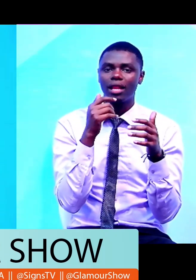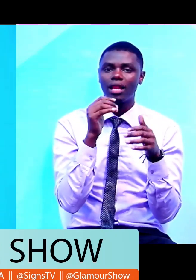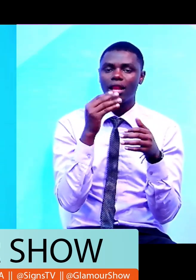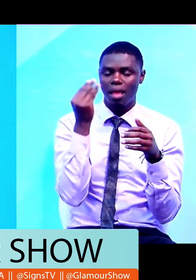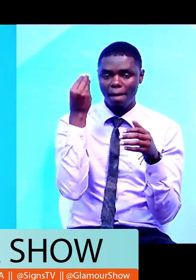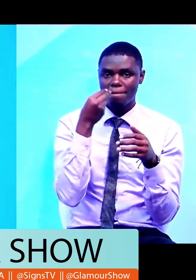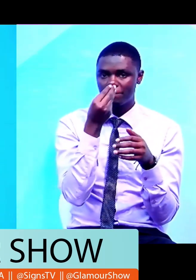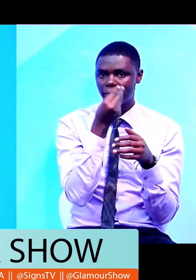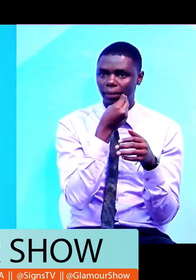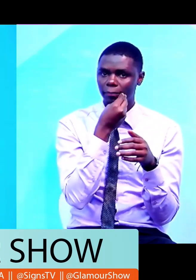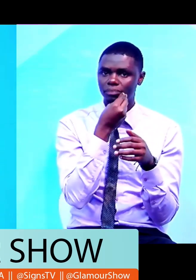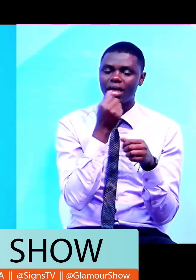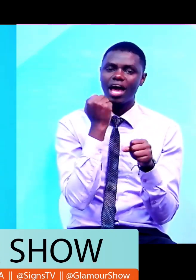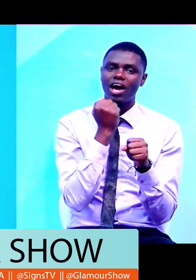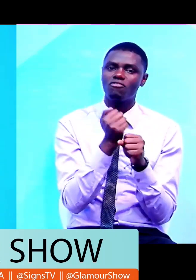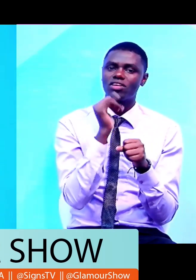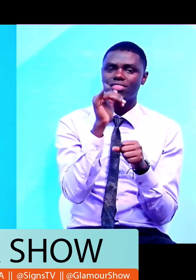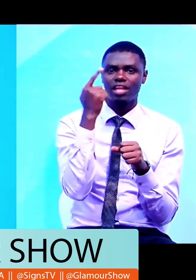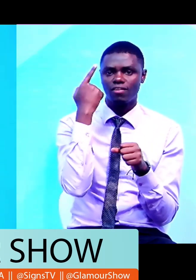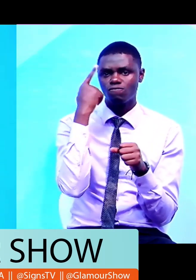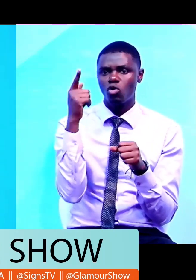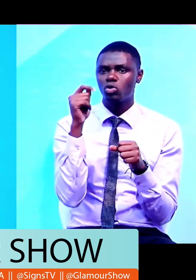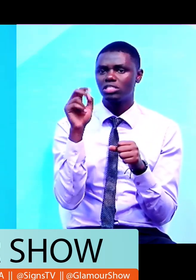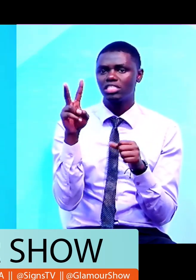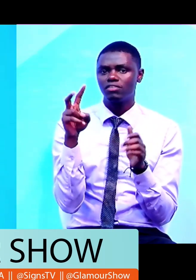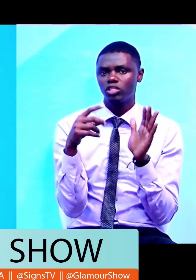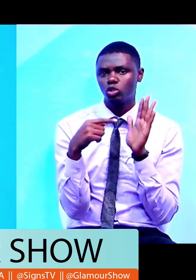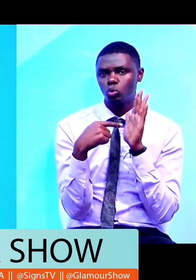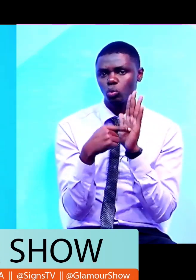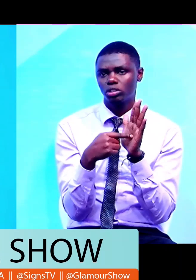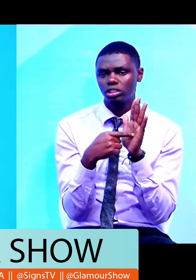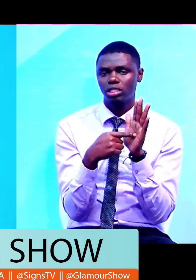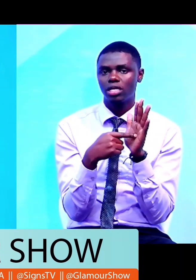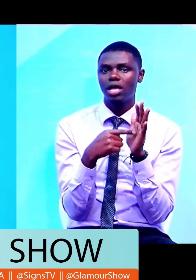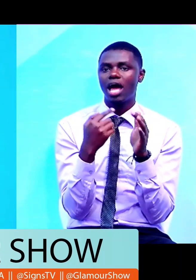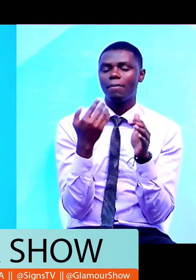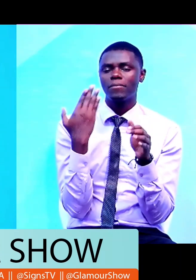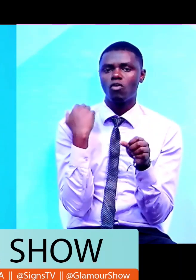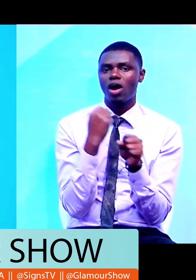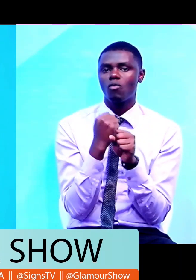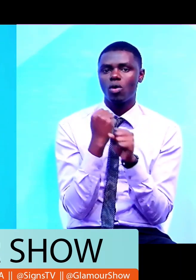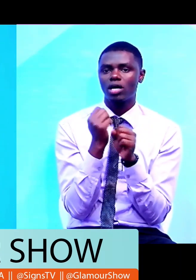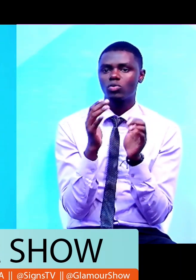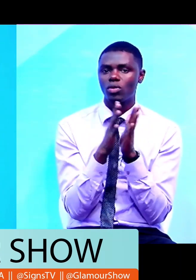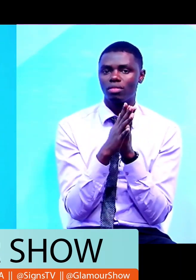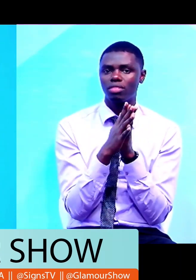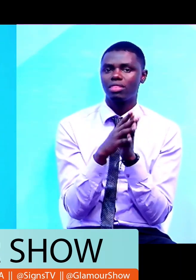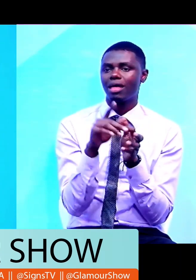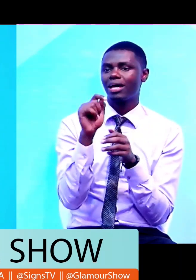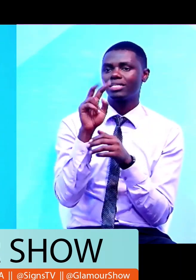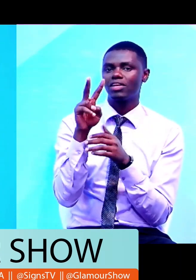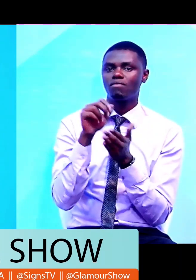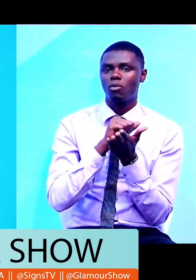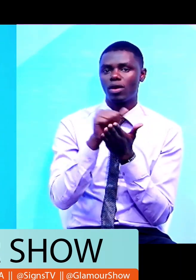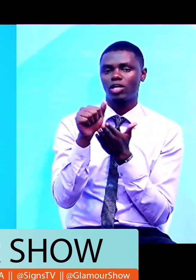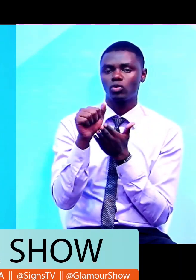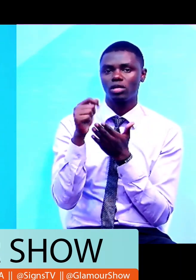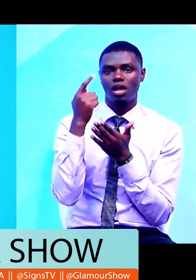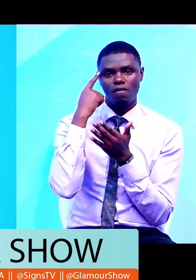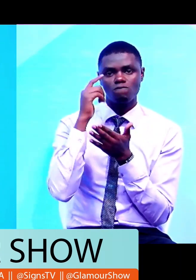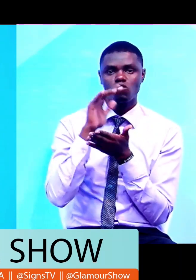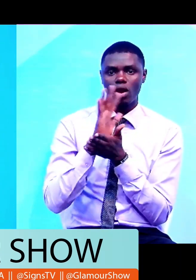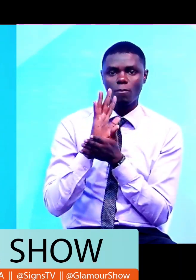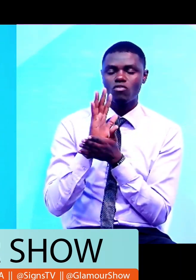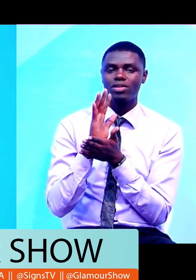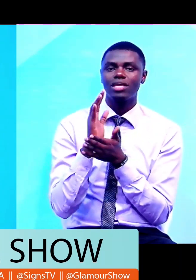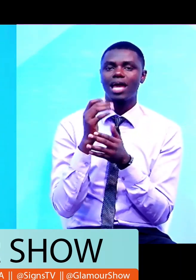mostly I've done it for TV shows. I had worked with a certain TV production for a movie, and I